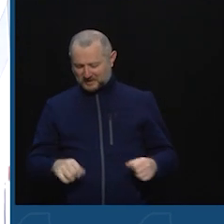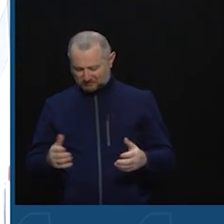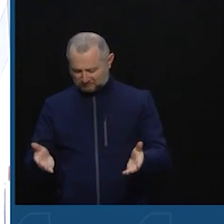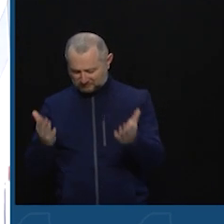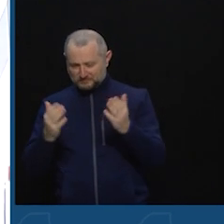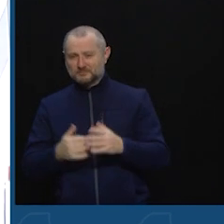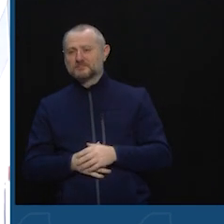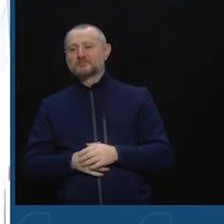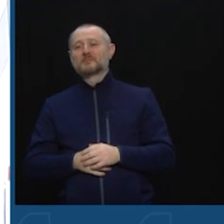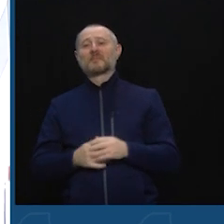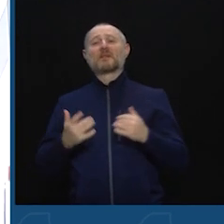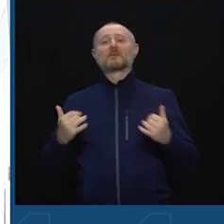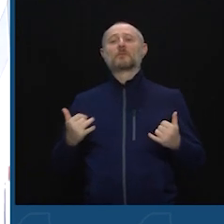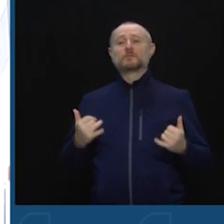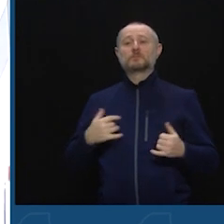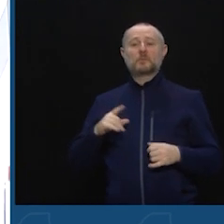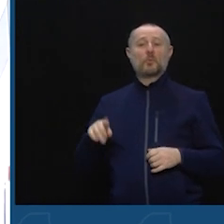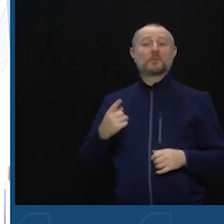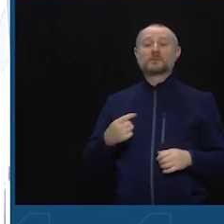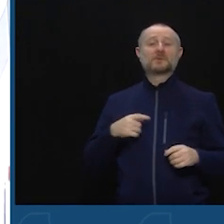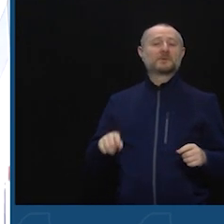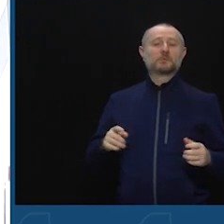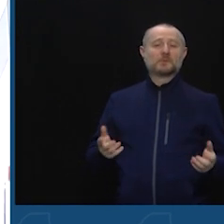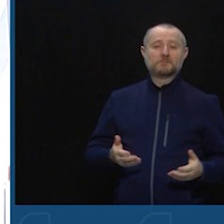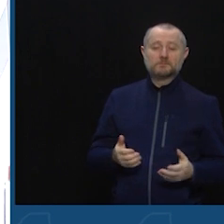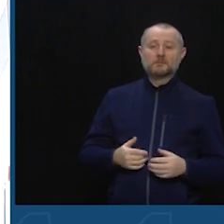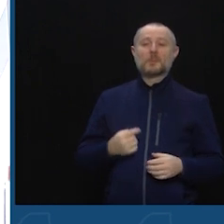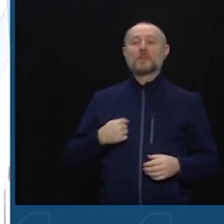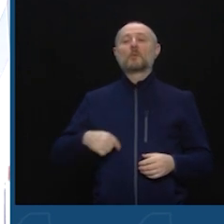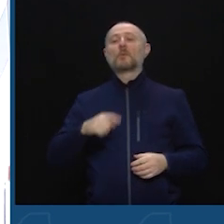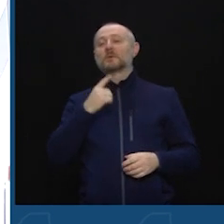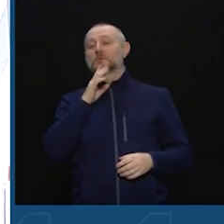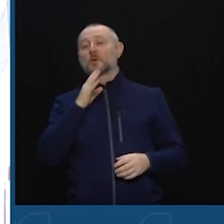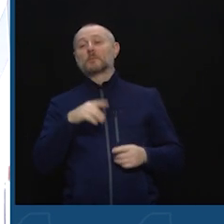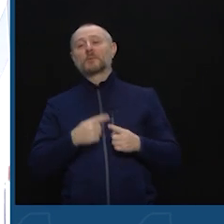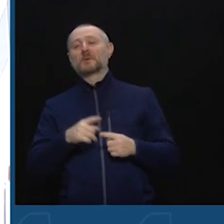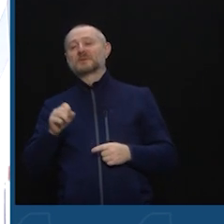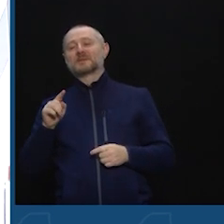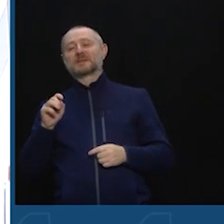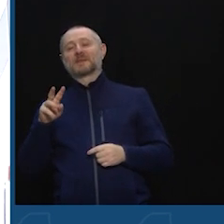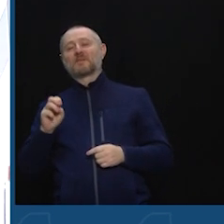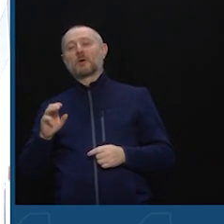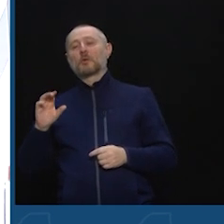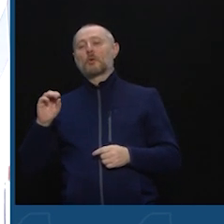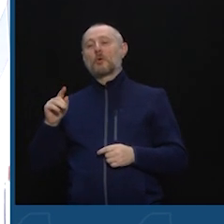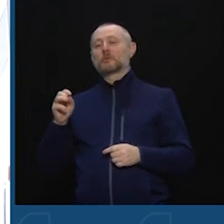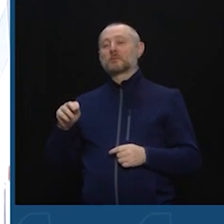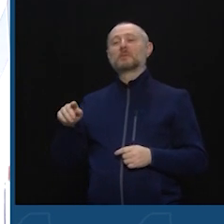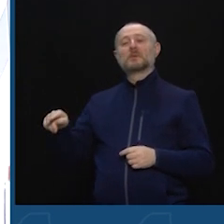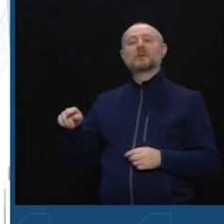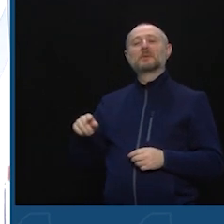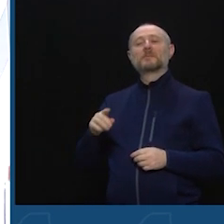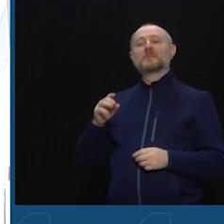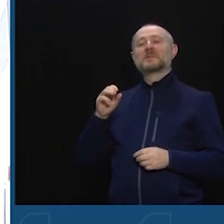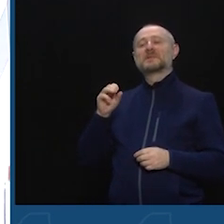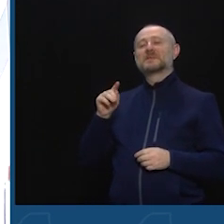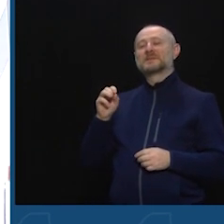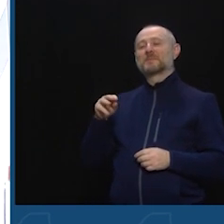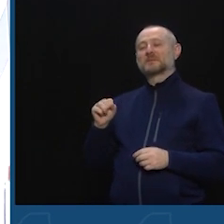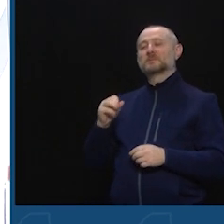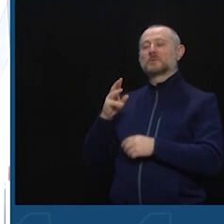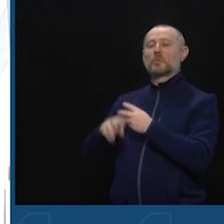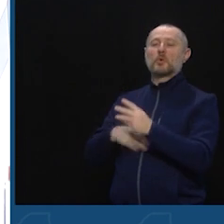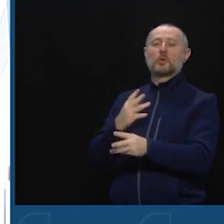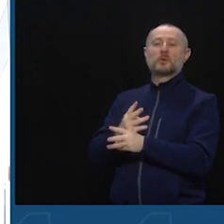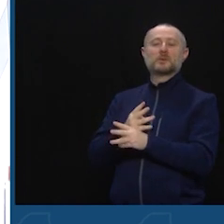Now all we need, as I talk to Steve Cohen, is the Mets to win that World Series trophy down the